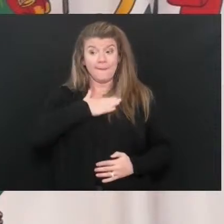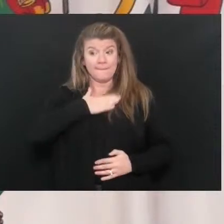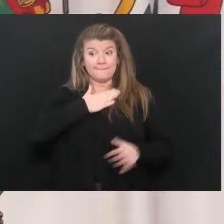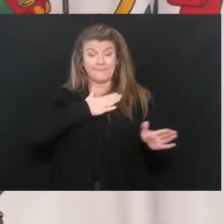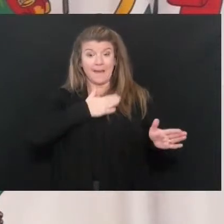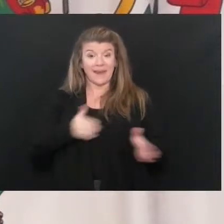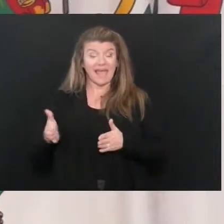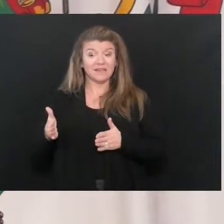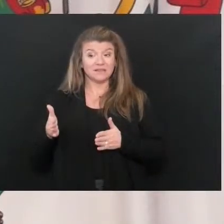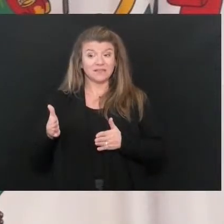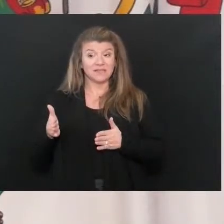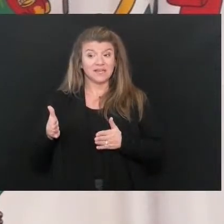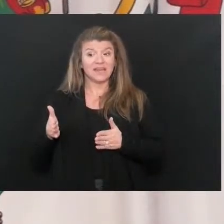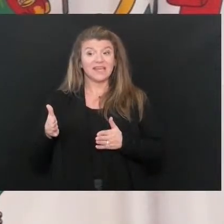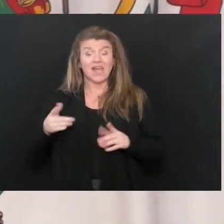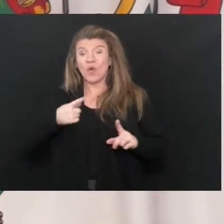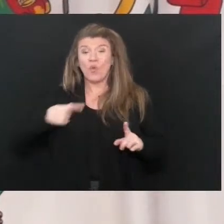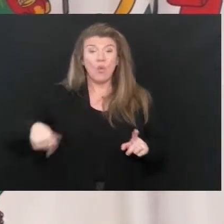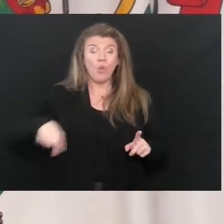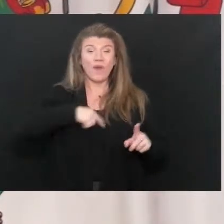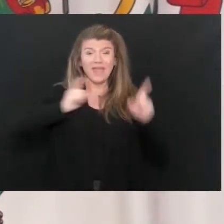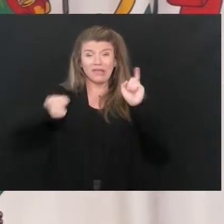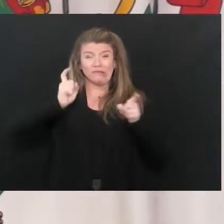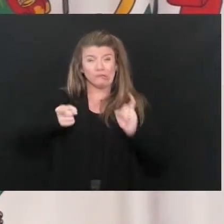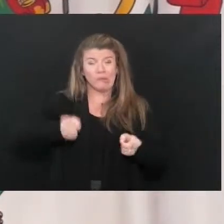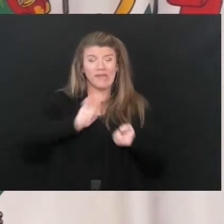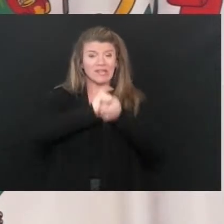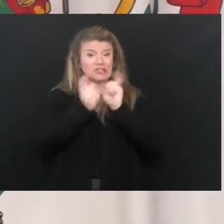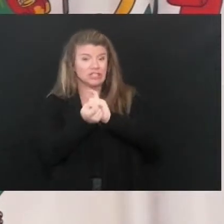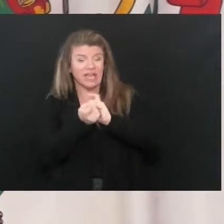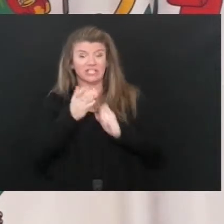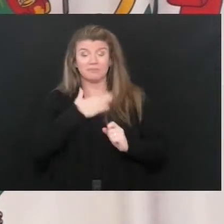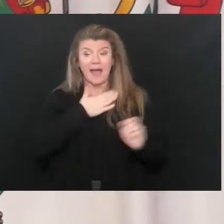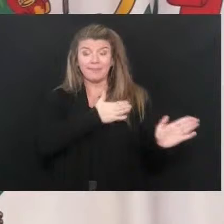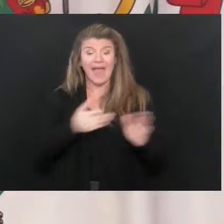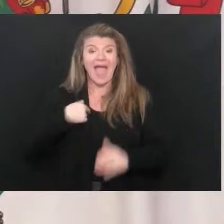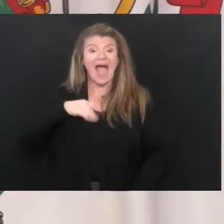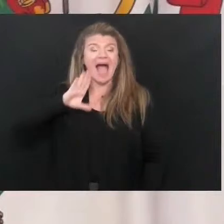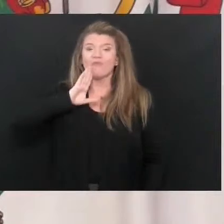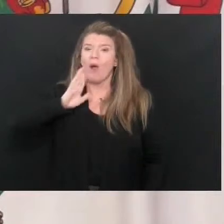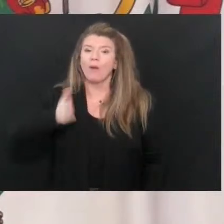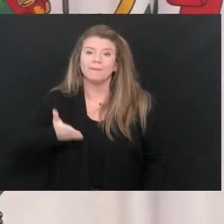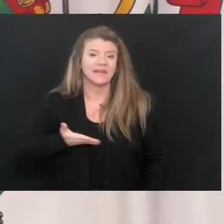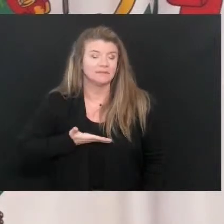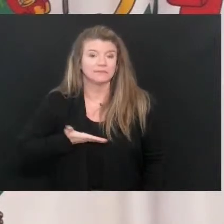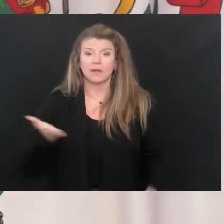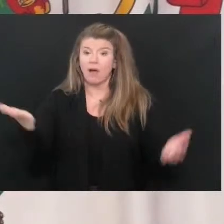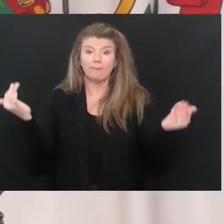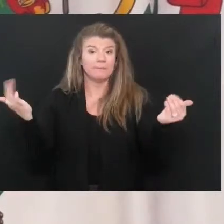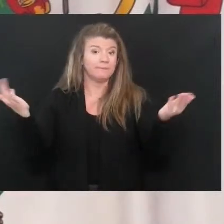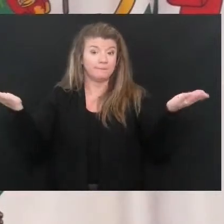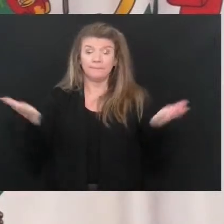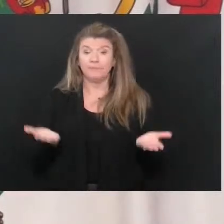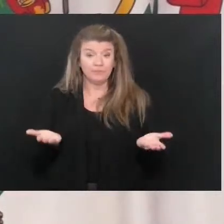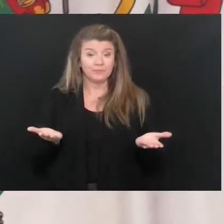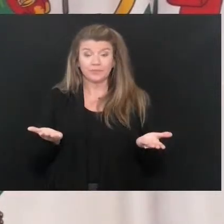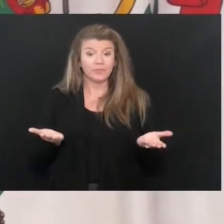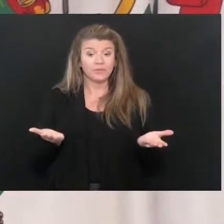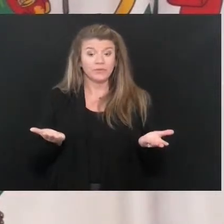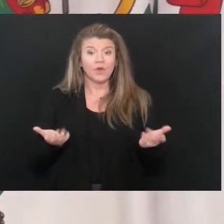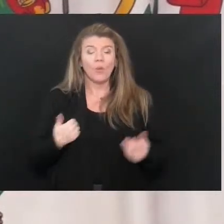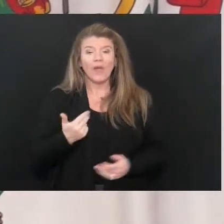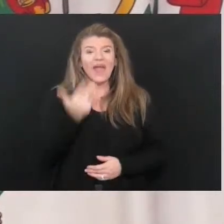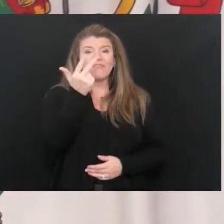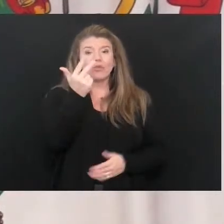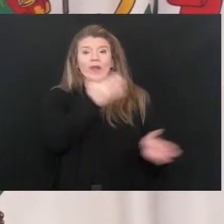plan, you know, we can tweak and change my plan, and I have welcomed it every way in the world. There's 3 plans that are